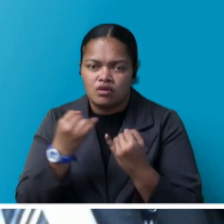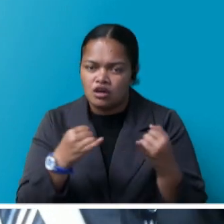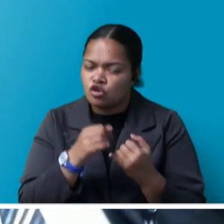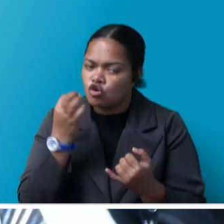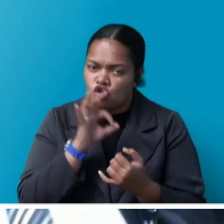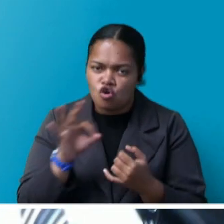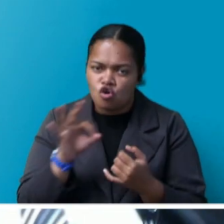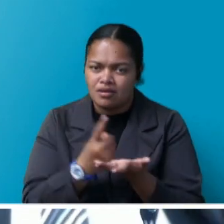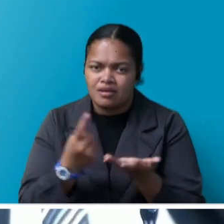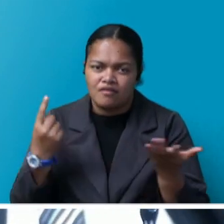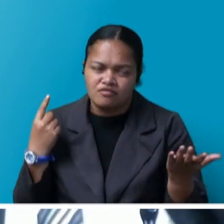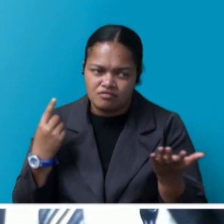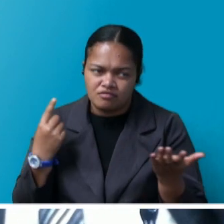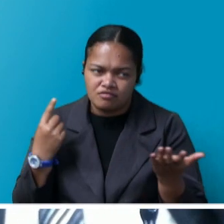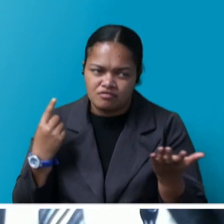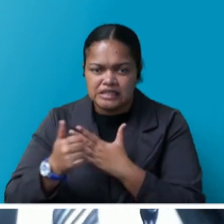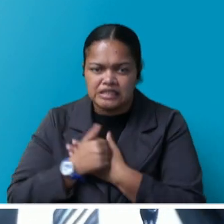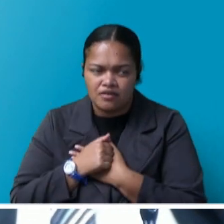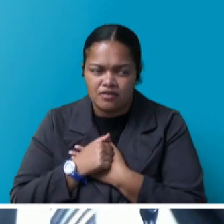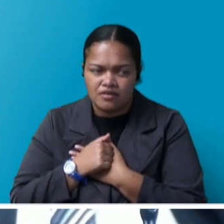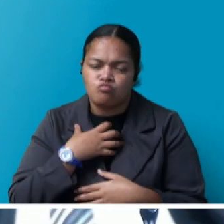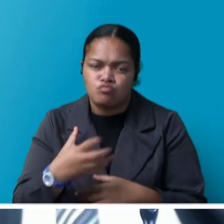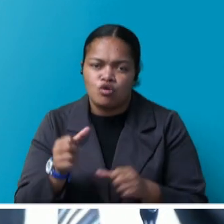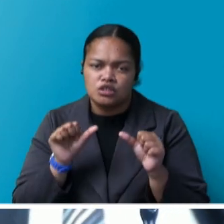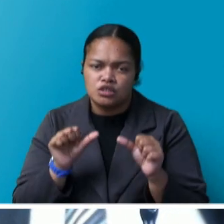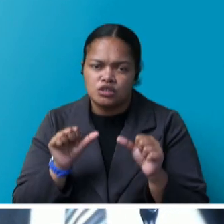behind in the pursuit of safer and a more secure Fiji.